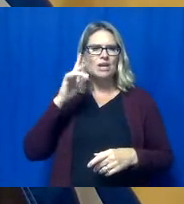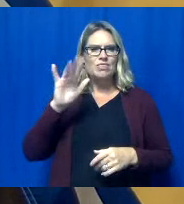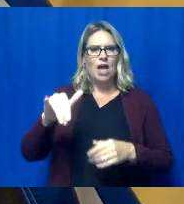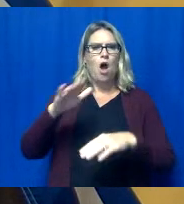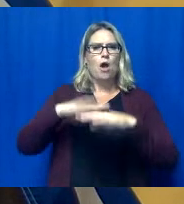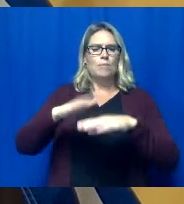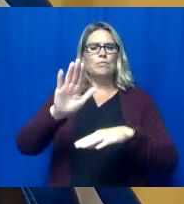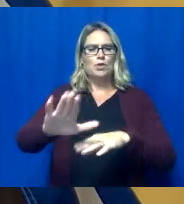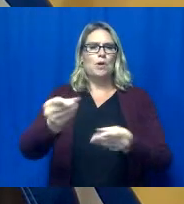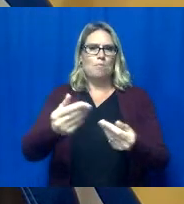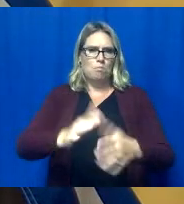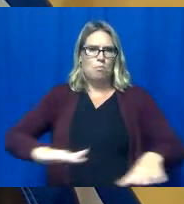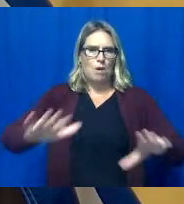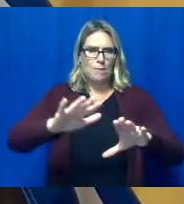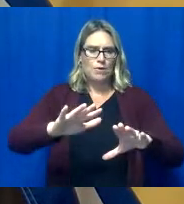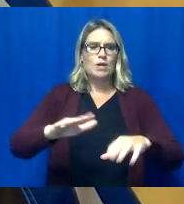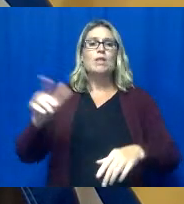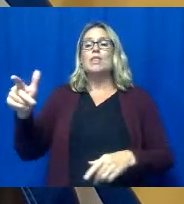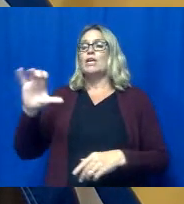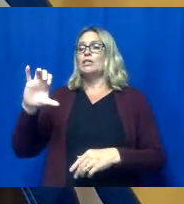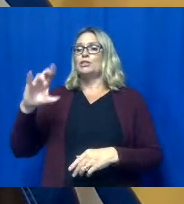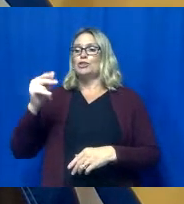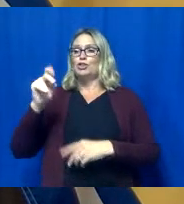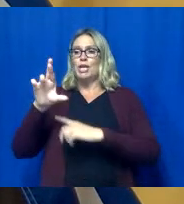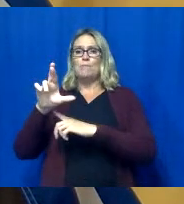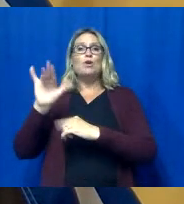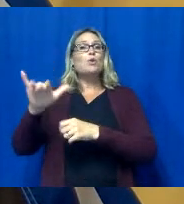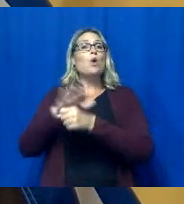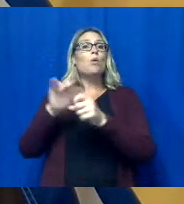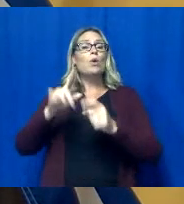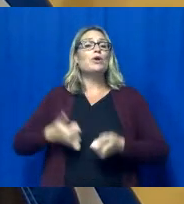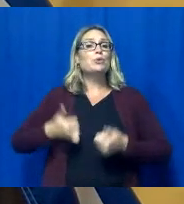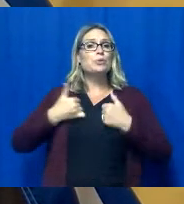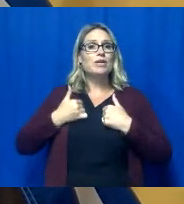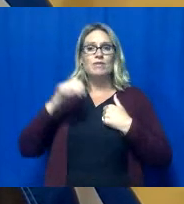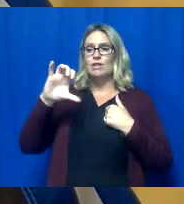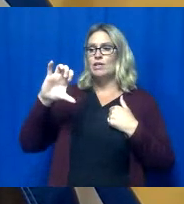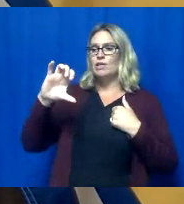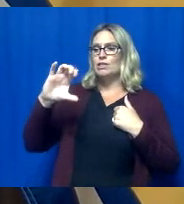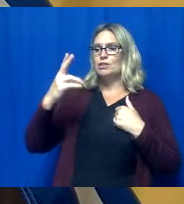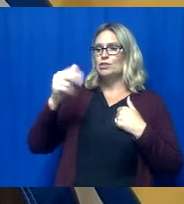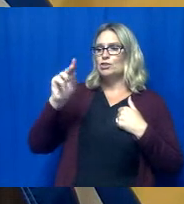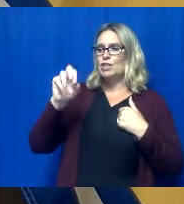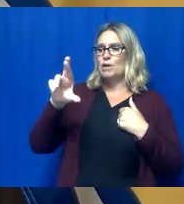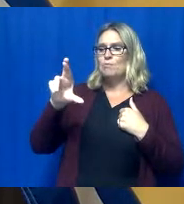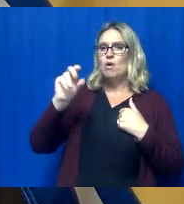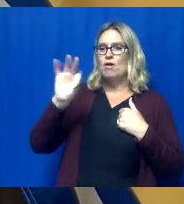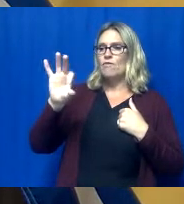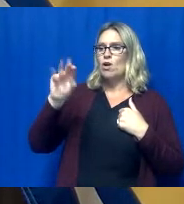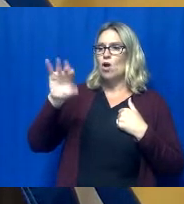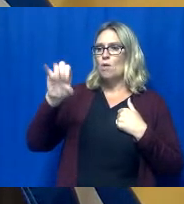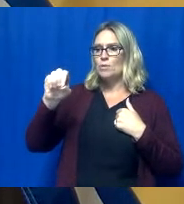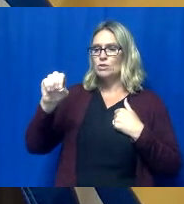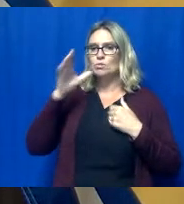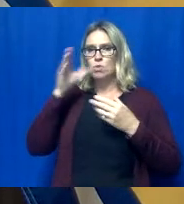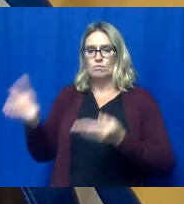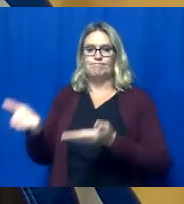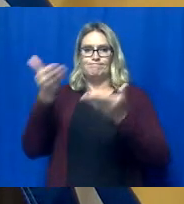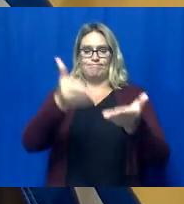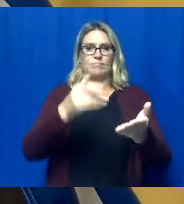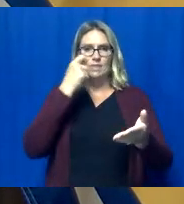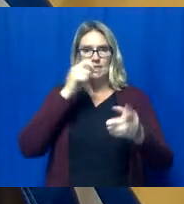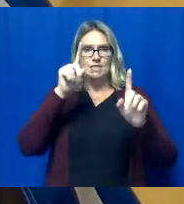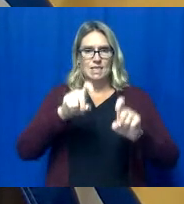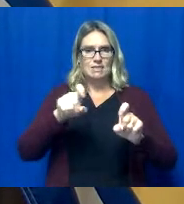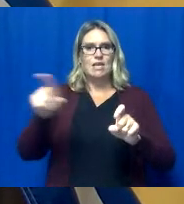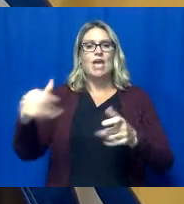tests are provided by the chamber in your area, in the area for businesses, and they have instructions